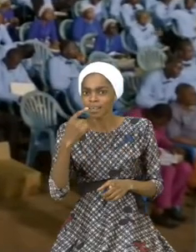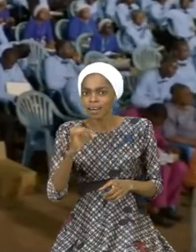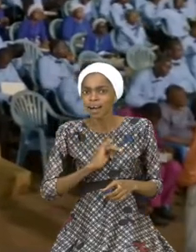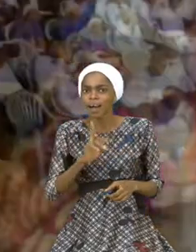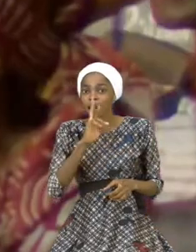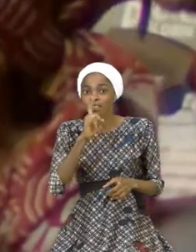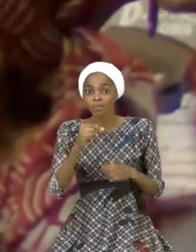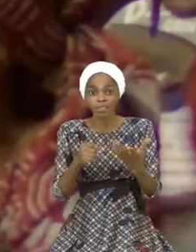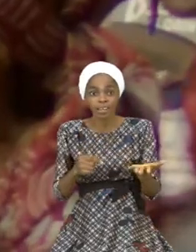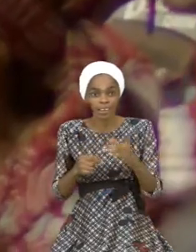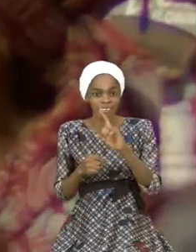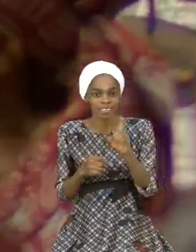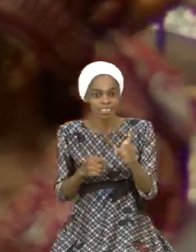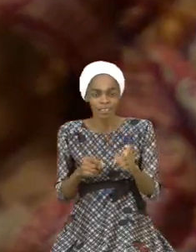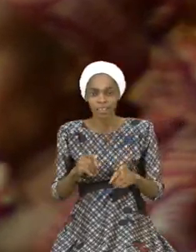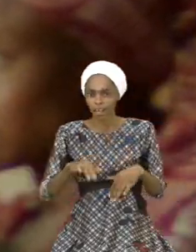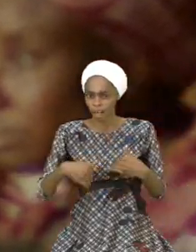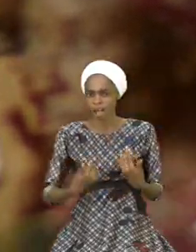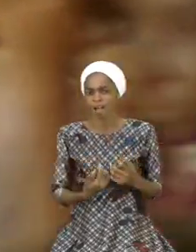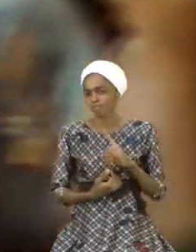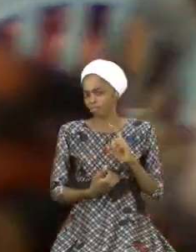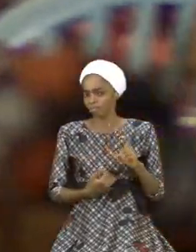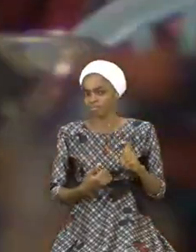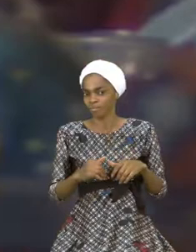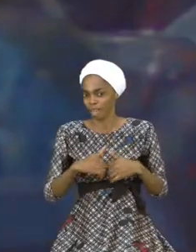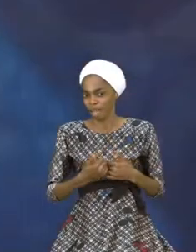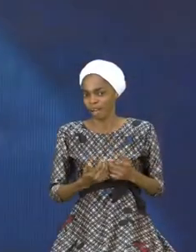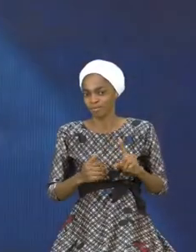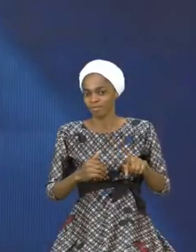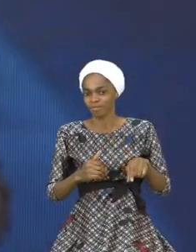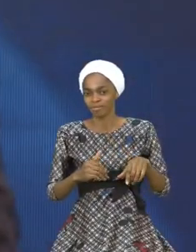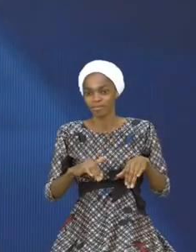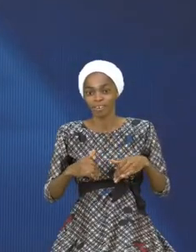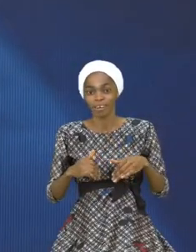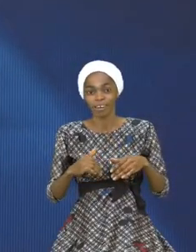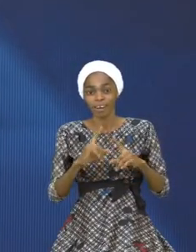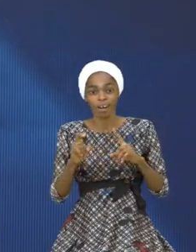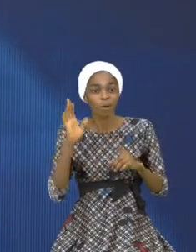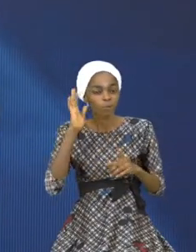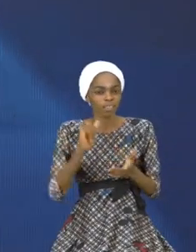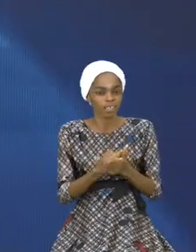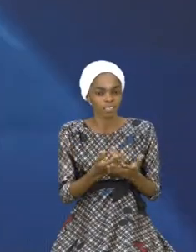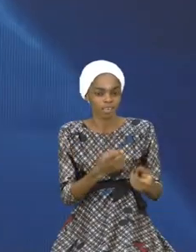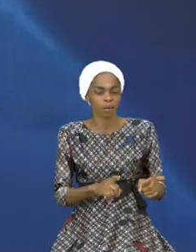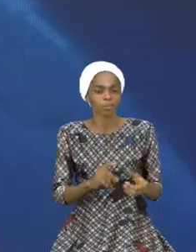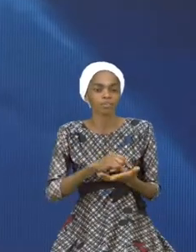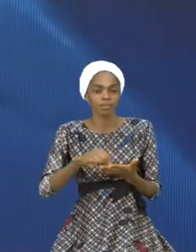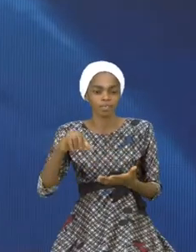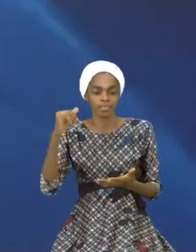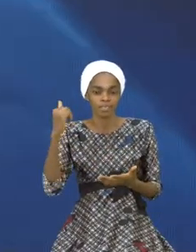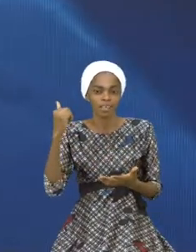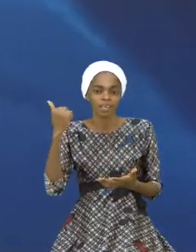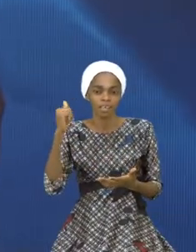there how how how will that happen look at verse 18